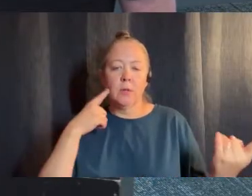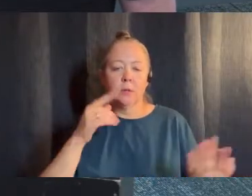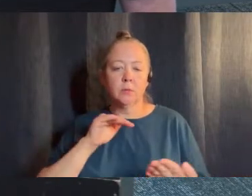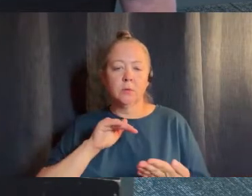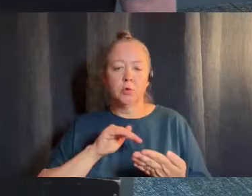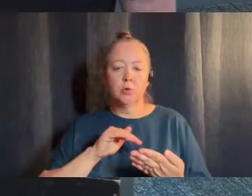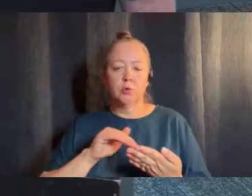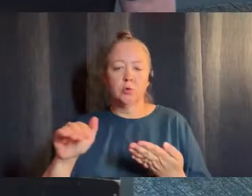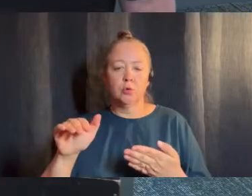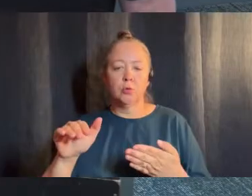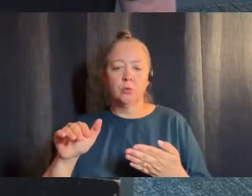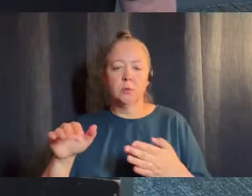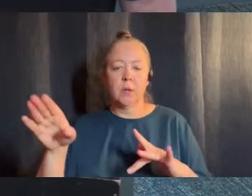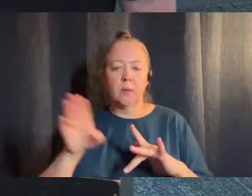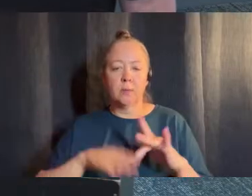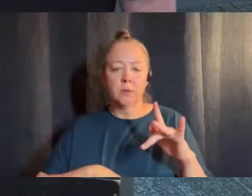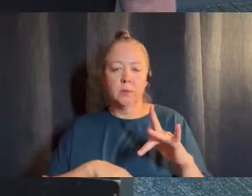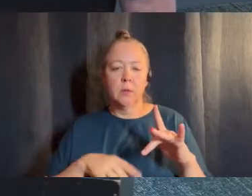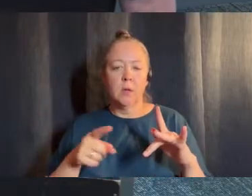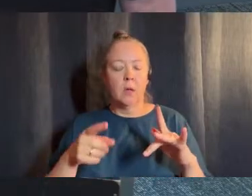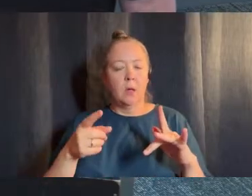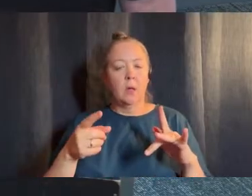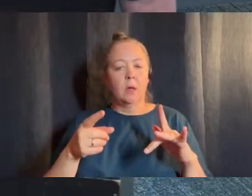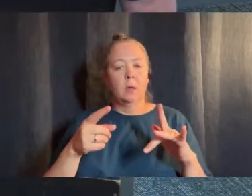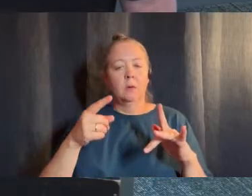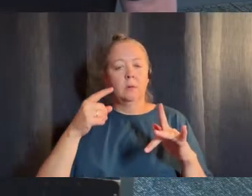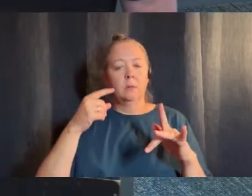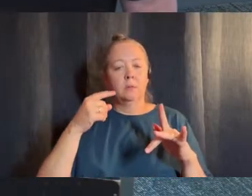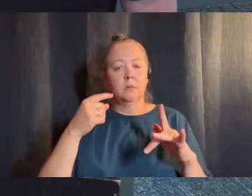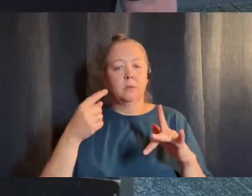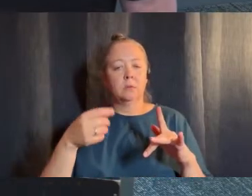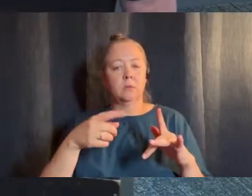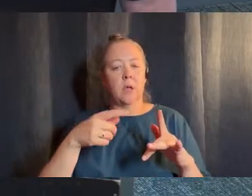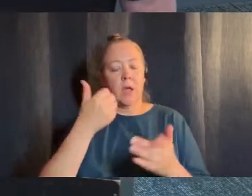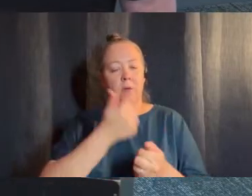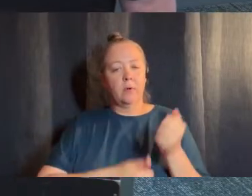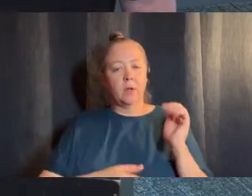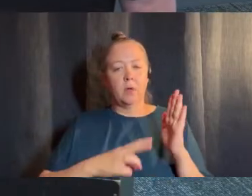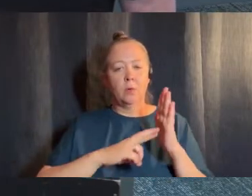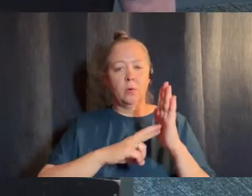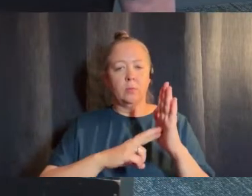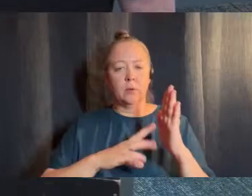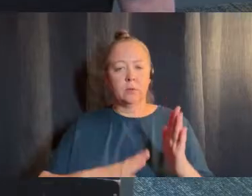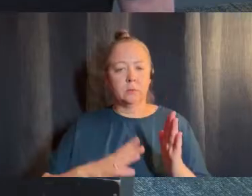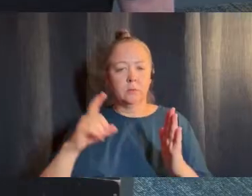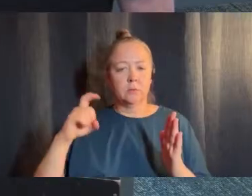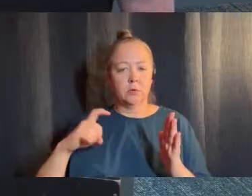that it was for a significant family milestone. I believe our representatives should show greater consideration